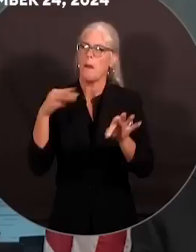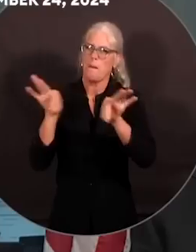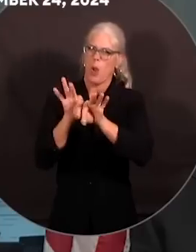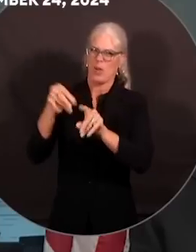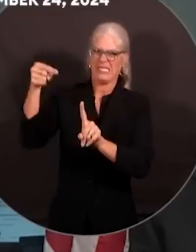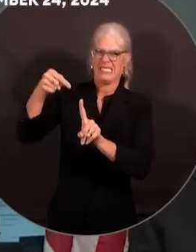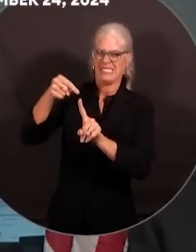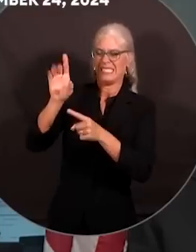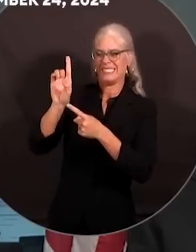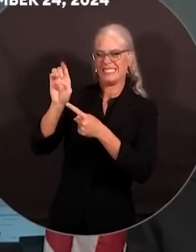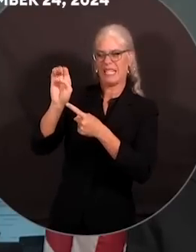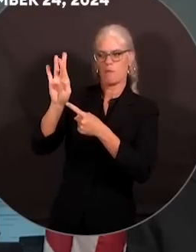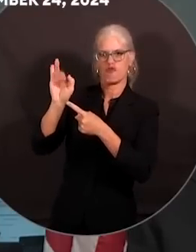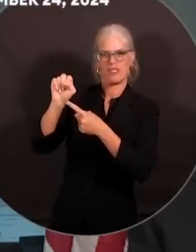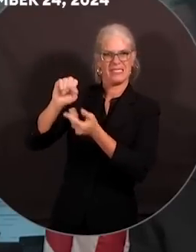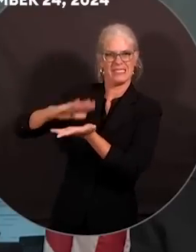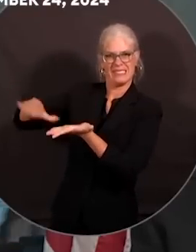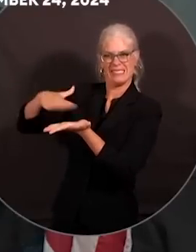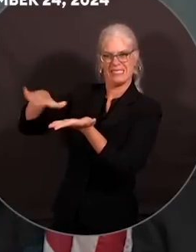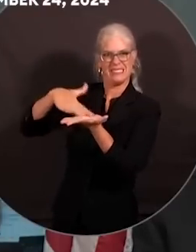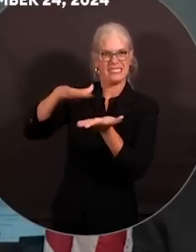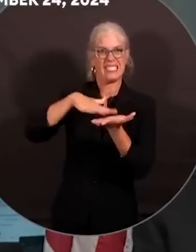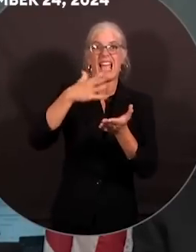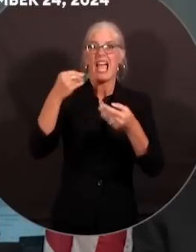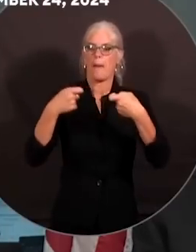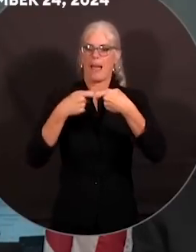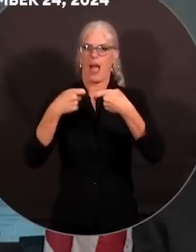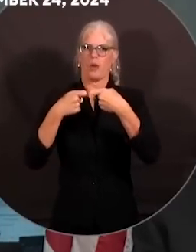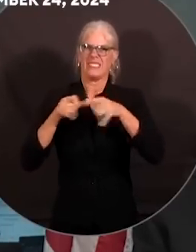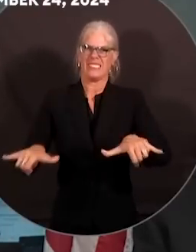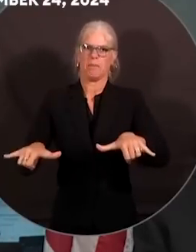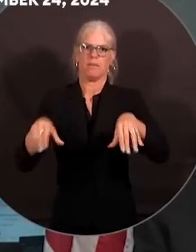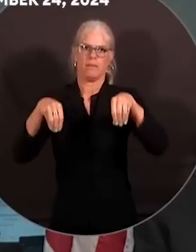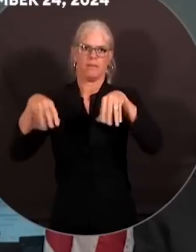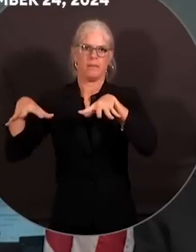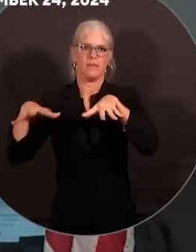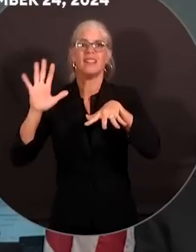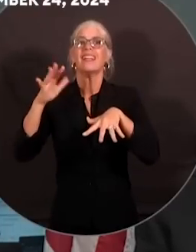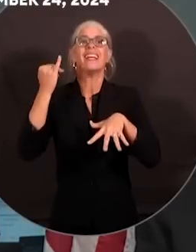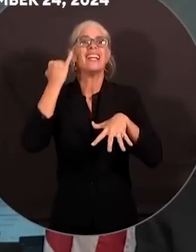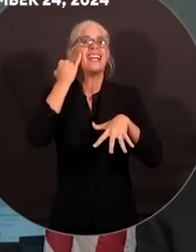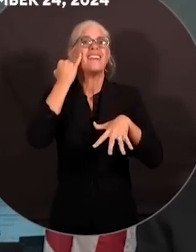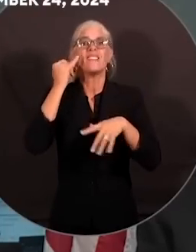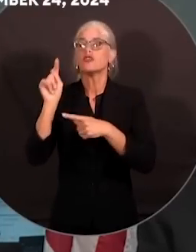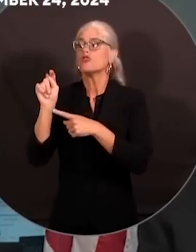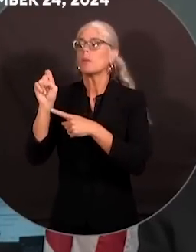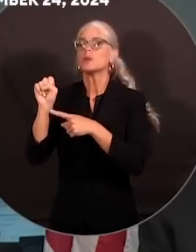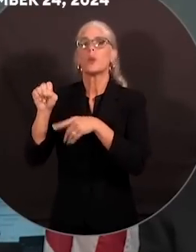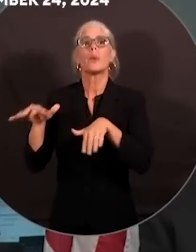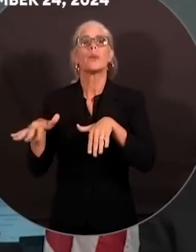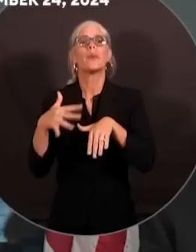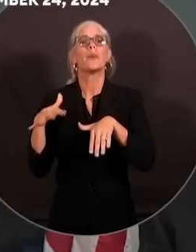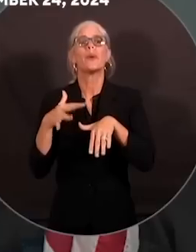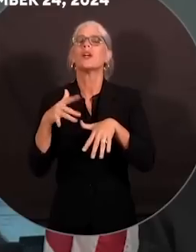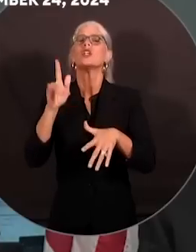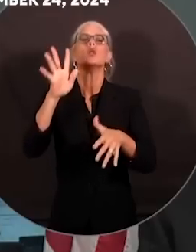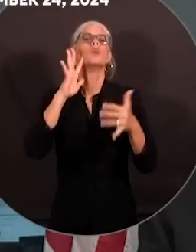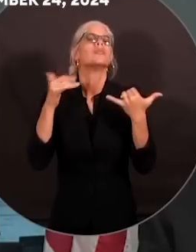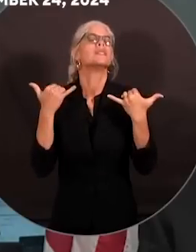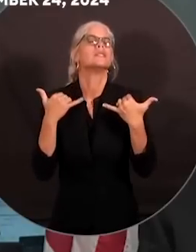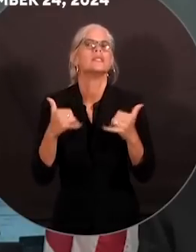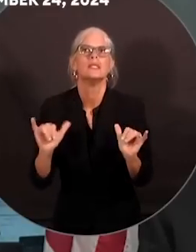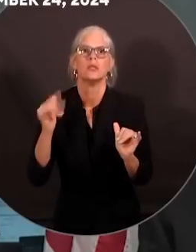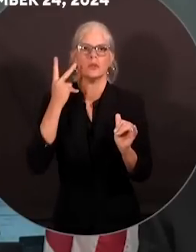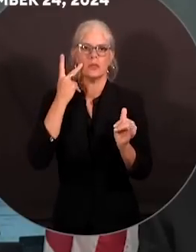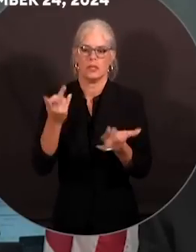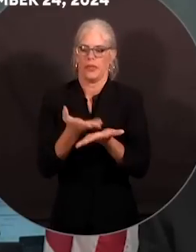and we want to be able to get power back on, because even if it's tropical storm winds, I mean, you are going to see debris